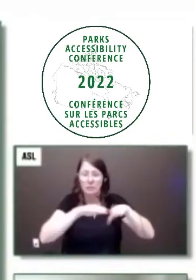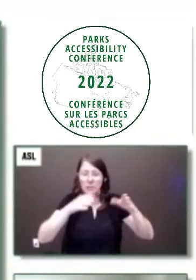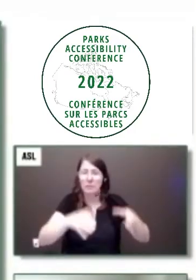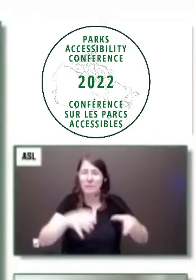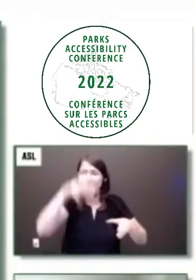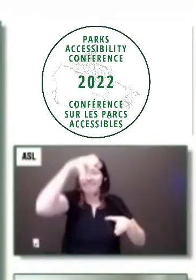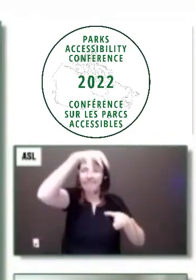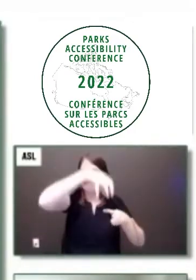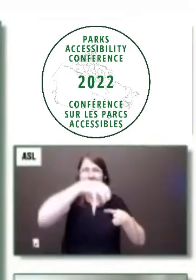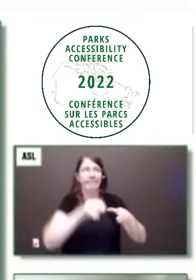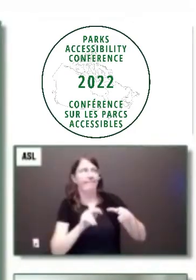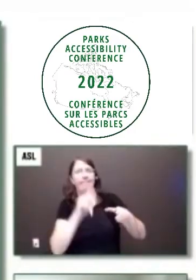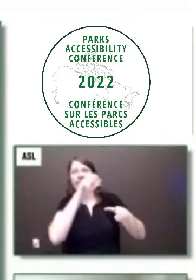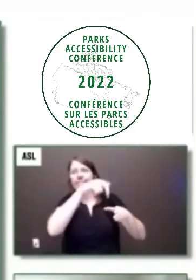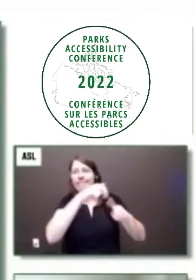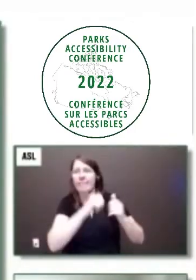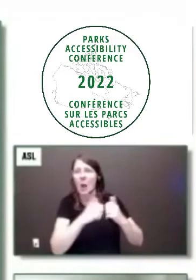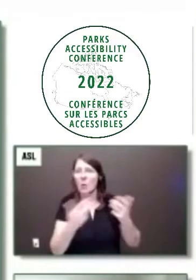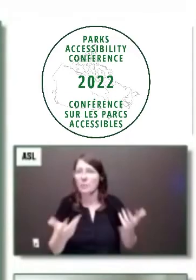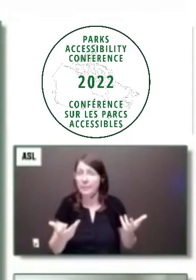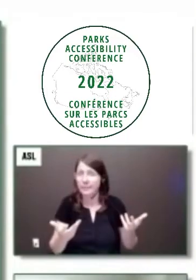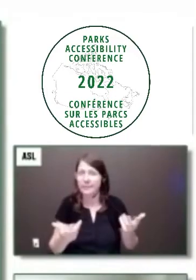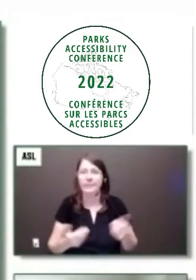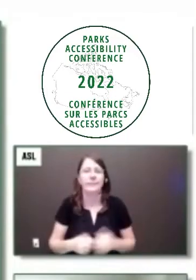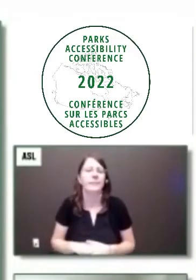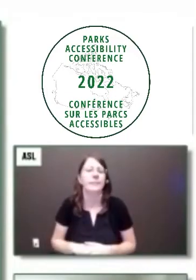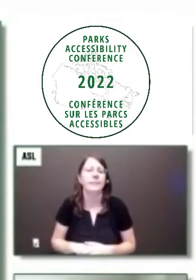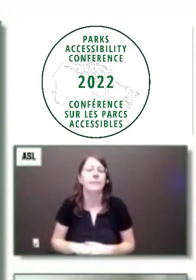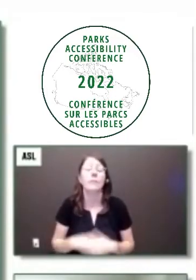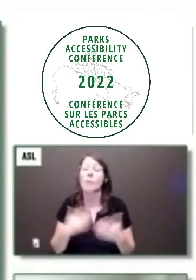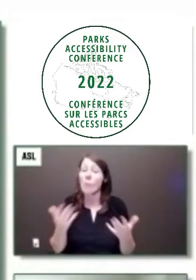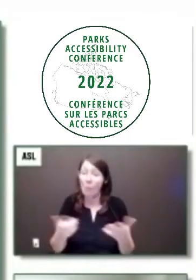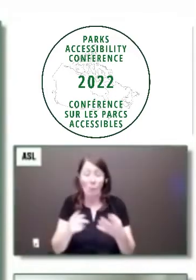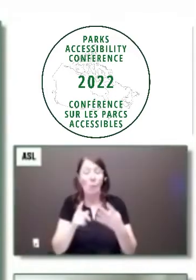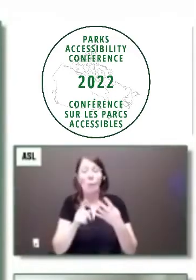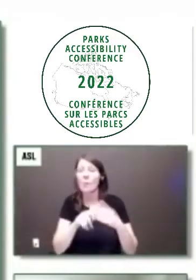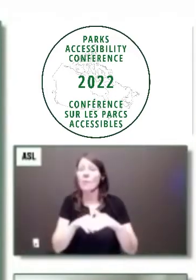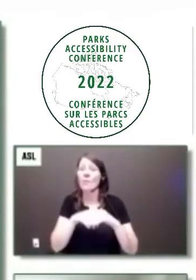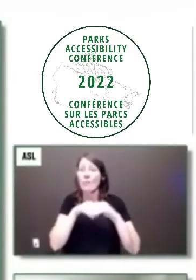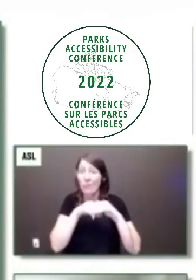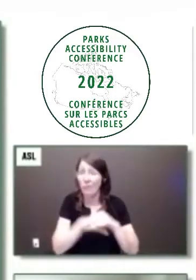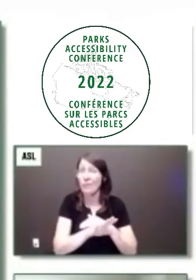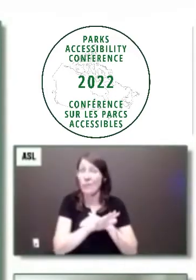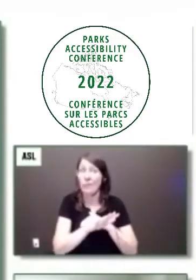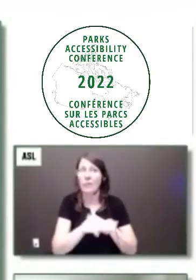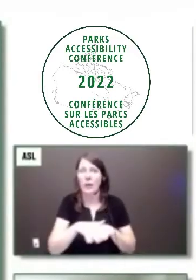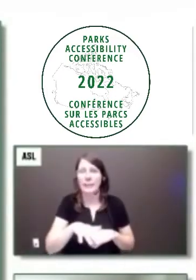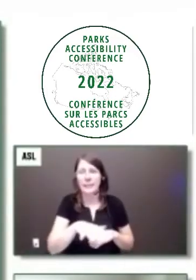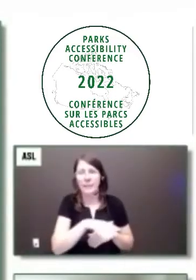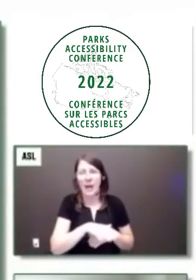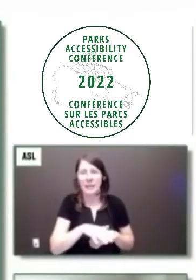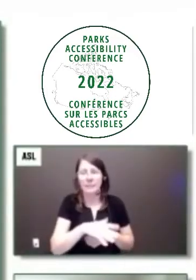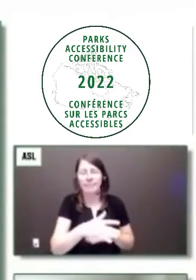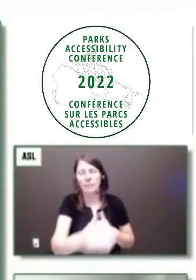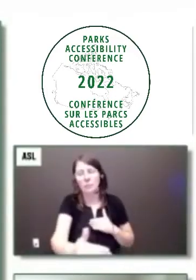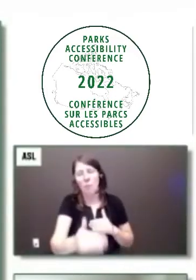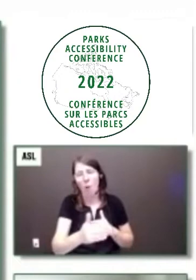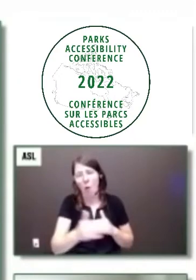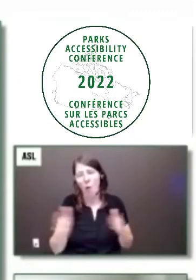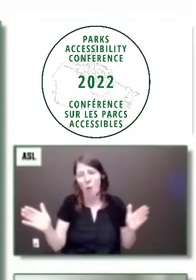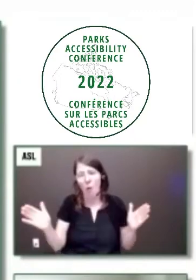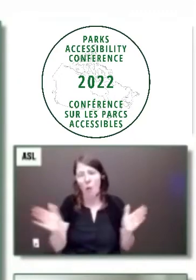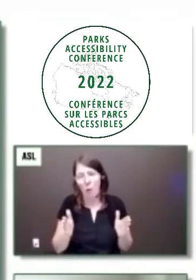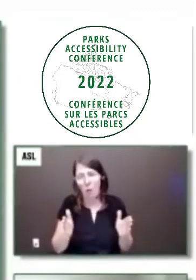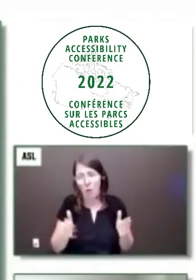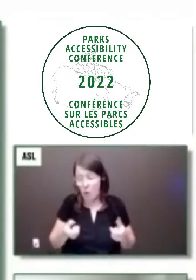It doesn't get any better once you're actually inside, though. Accessible washrooms are almost always too small. Wheelchairs can be very big, and you